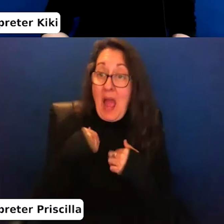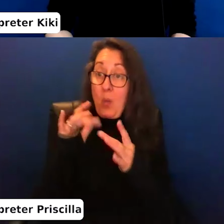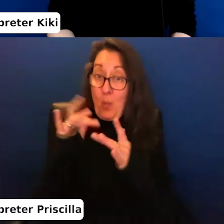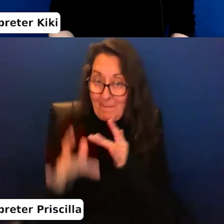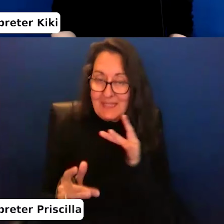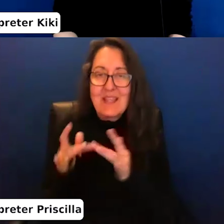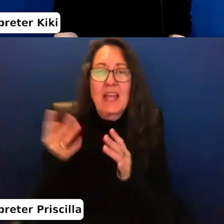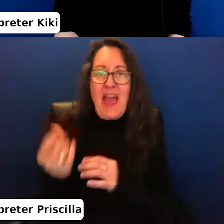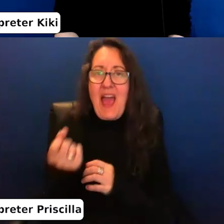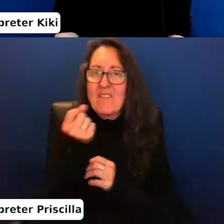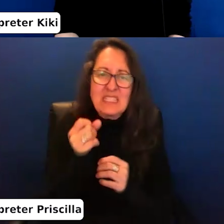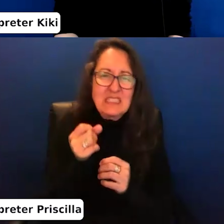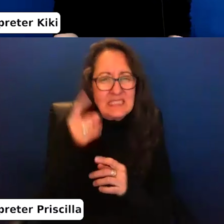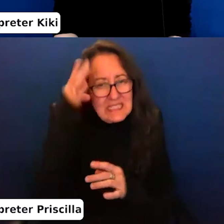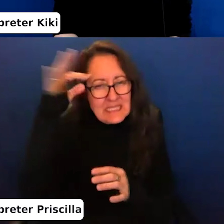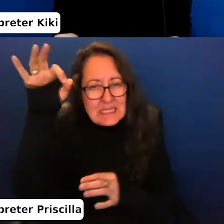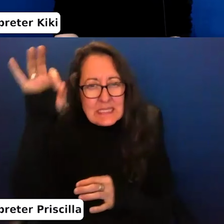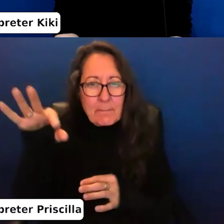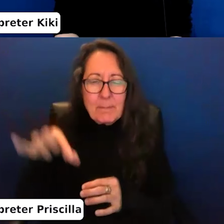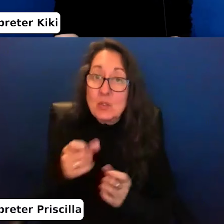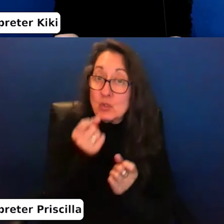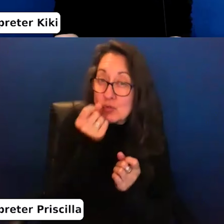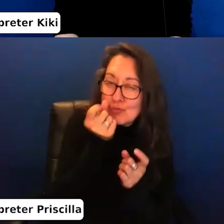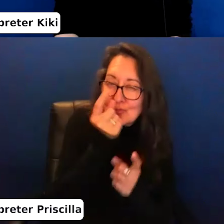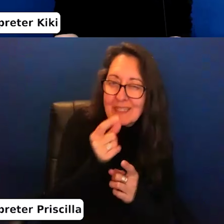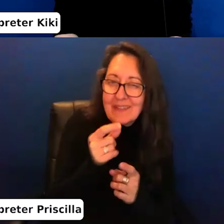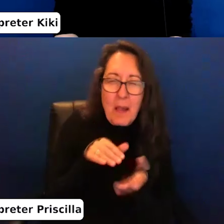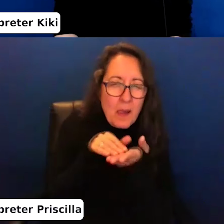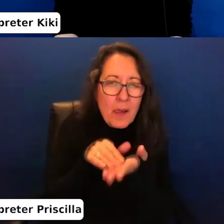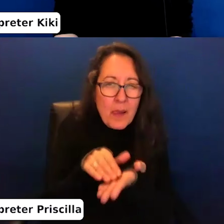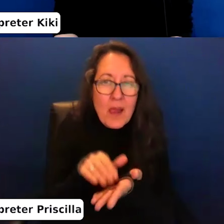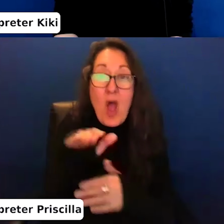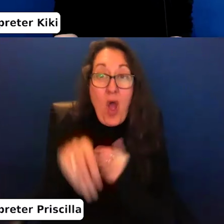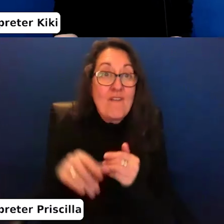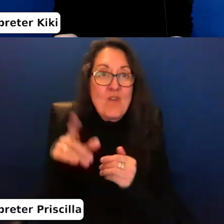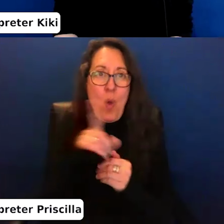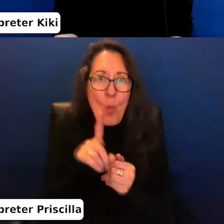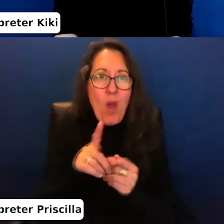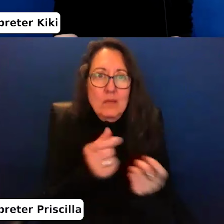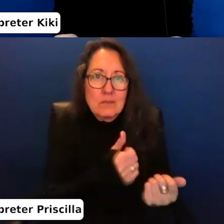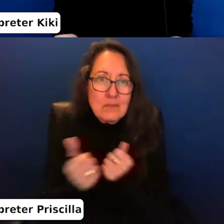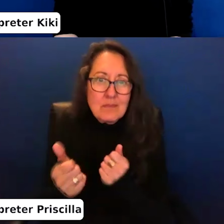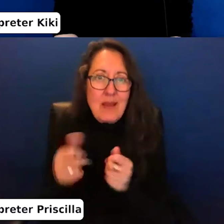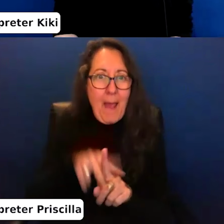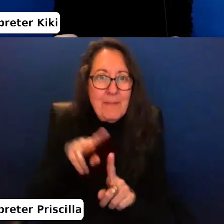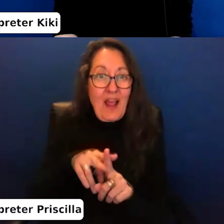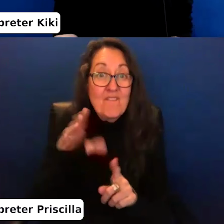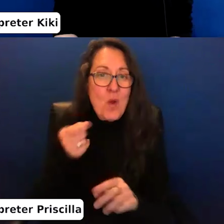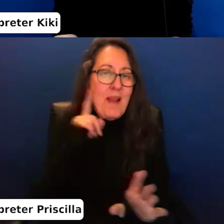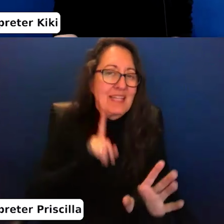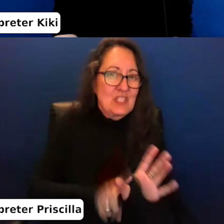successful applications last year had in common. So do read that also.